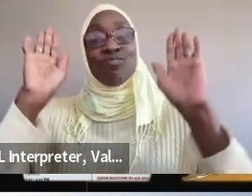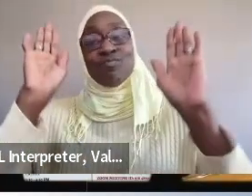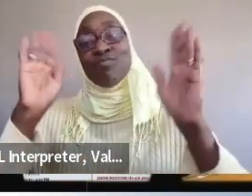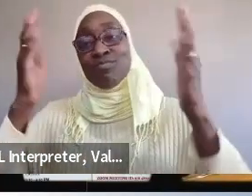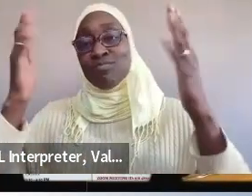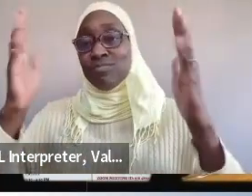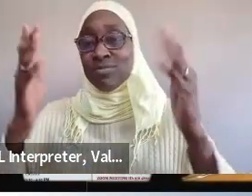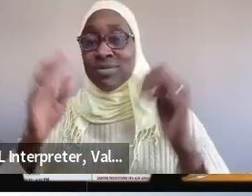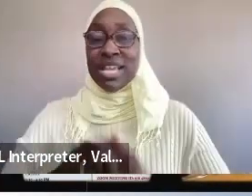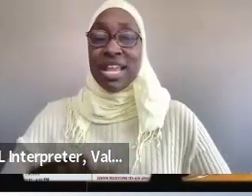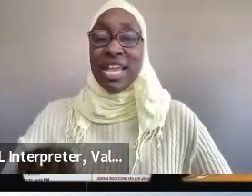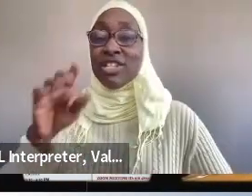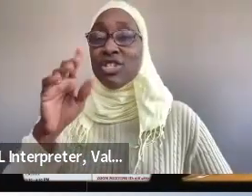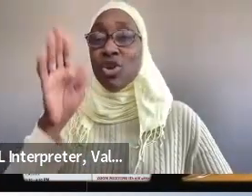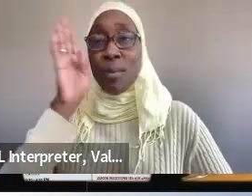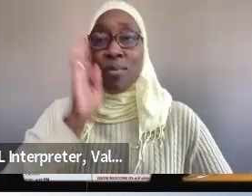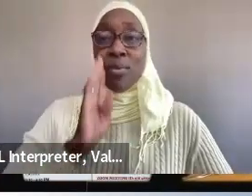and